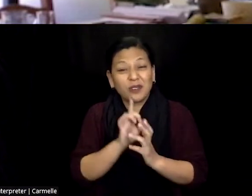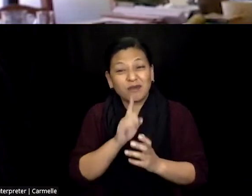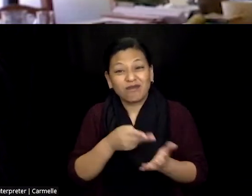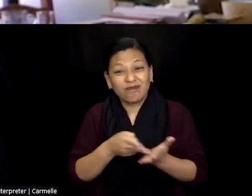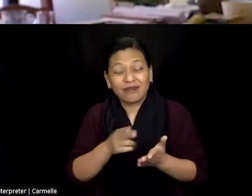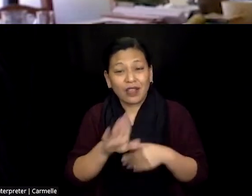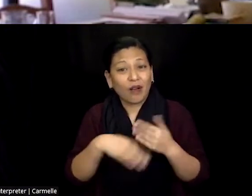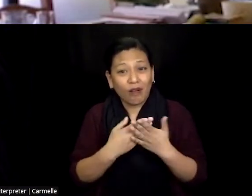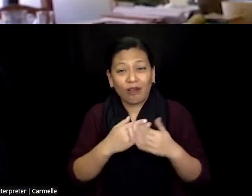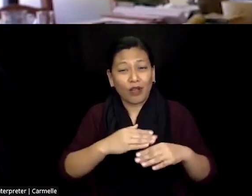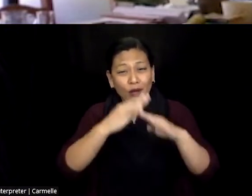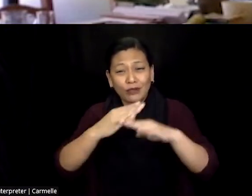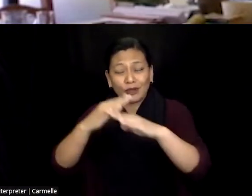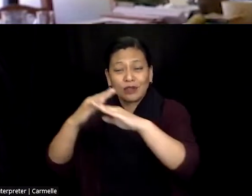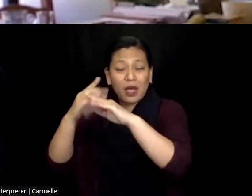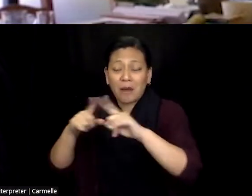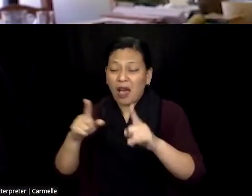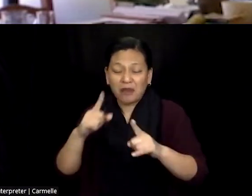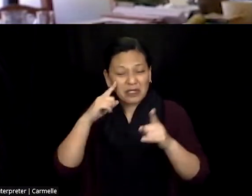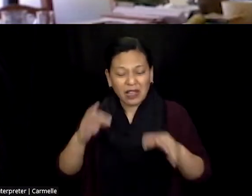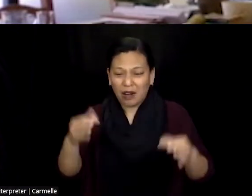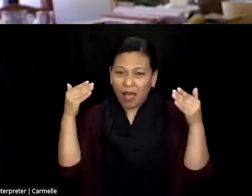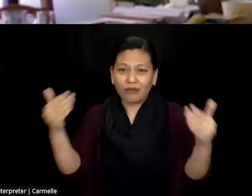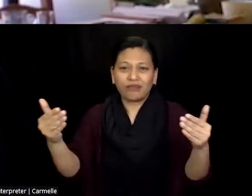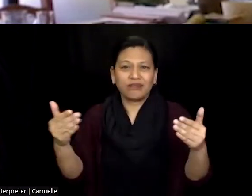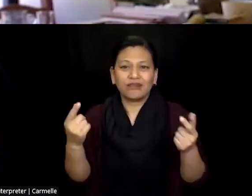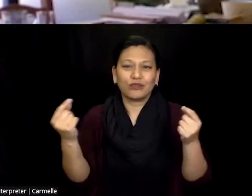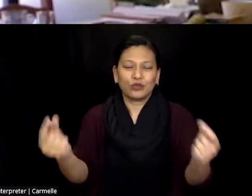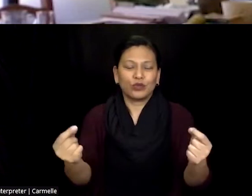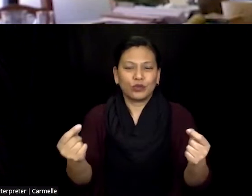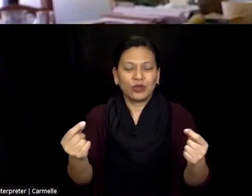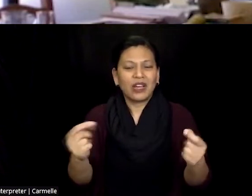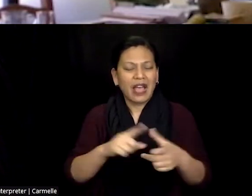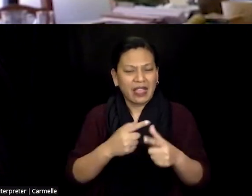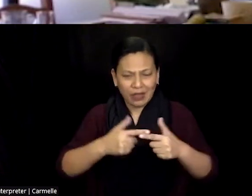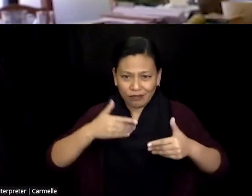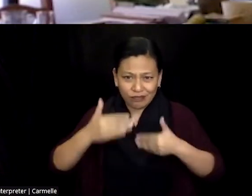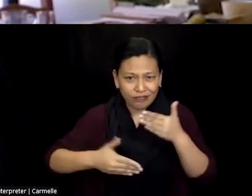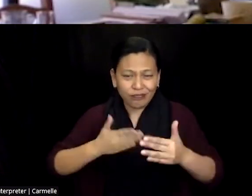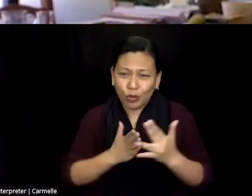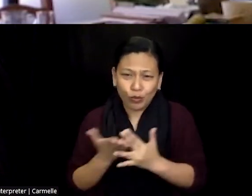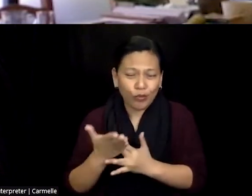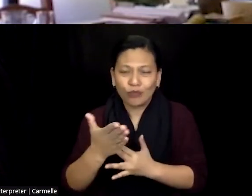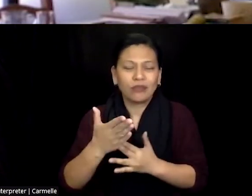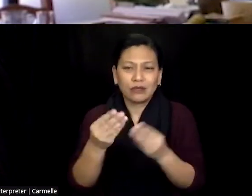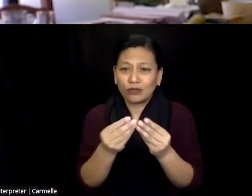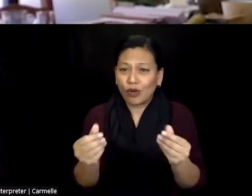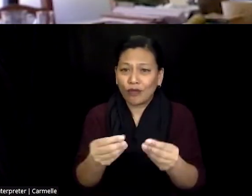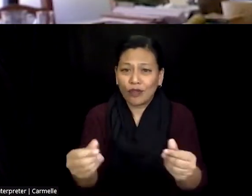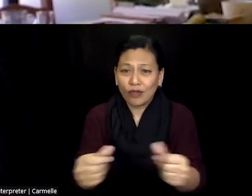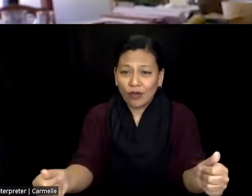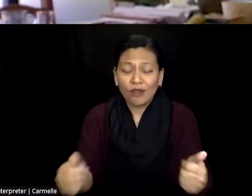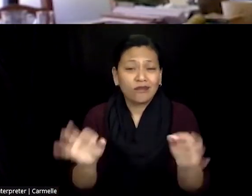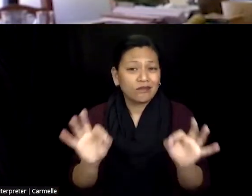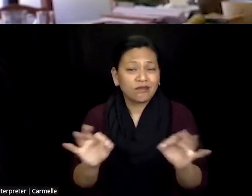obstacle, and only by running at it head first did we really solve any of the problems. And I hope people can look at what we've